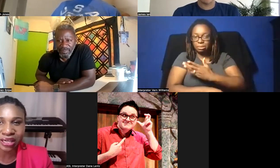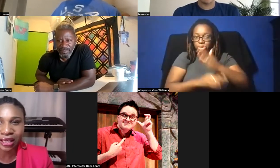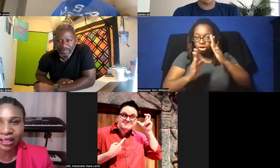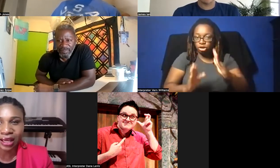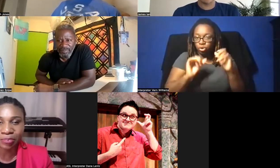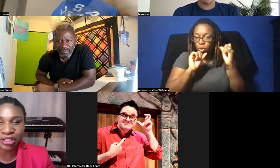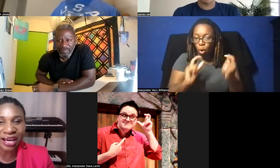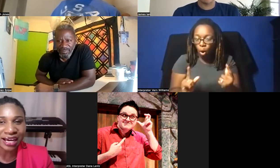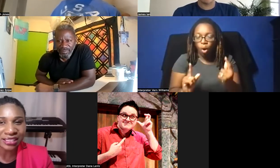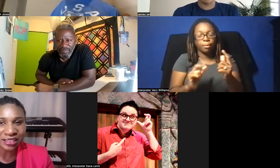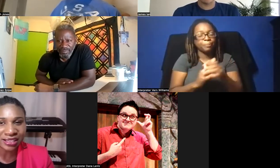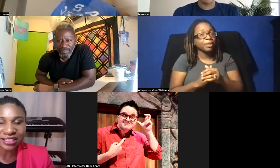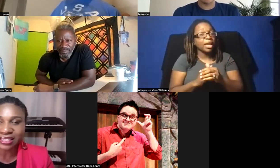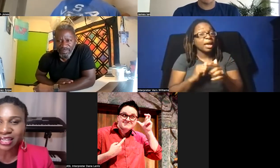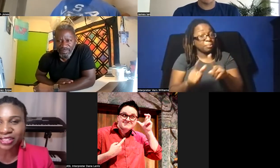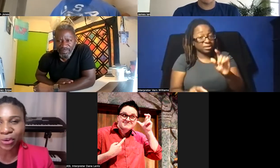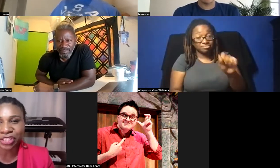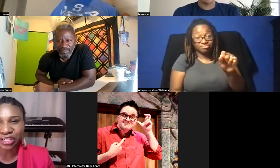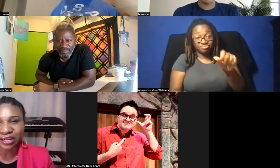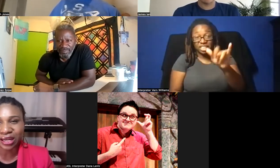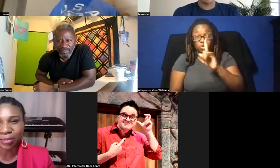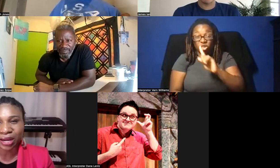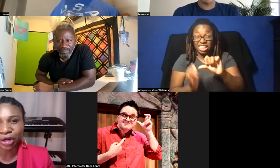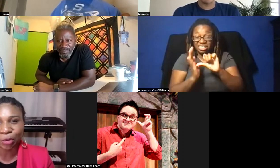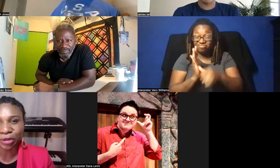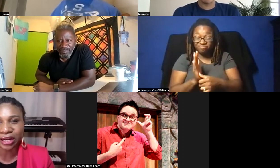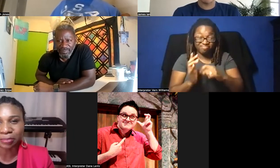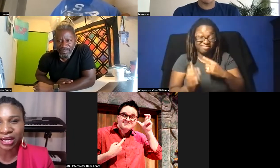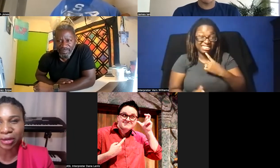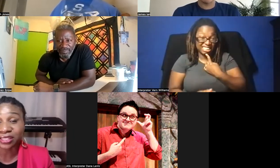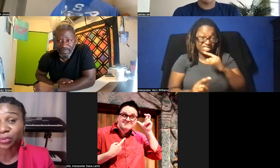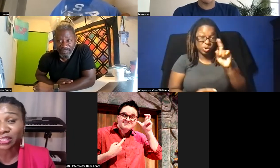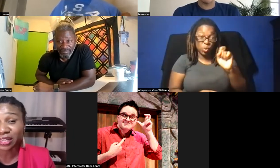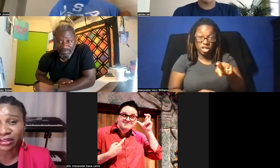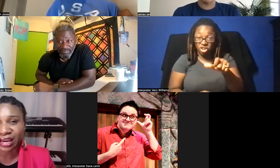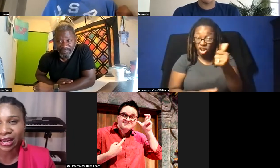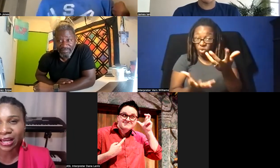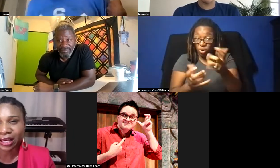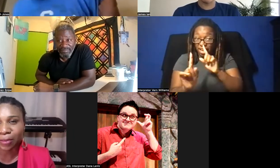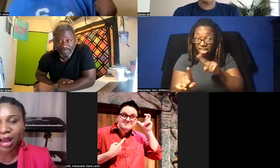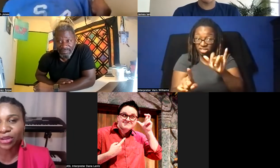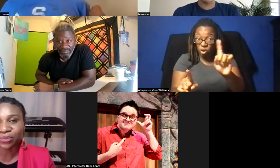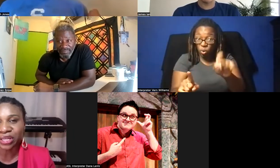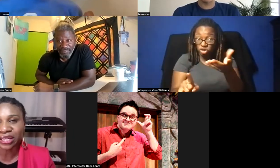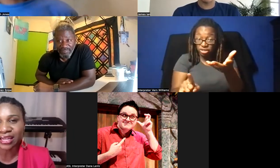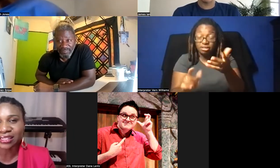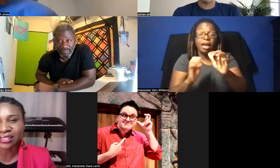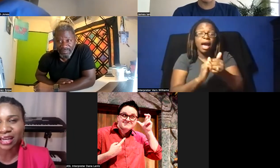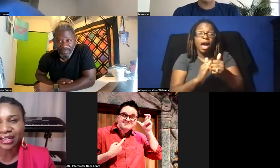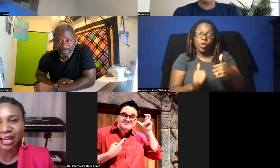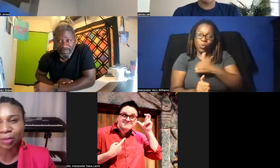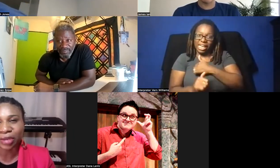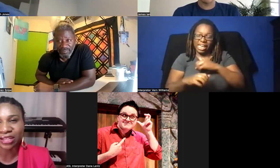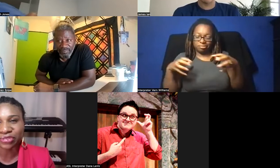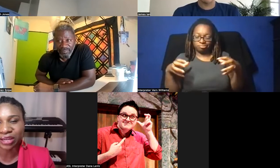creators. But yeah, that's an intense question. I want to open it up to anybody else that wants to answer that. How can we as